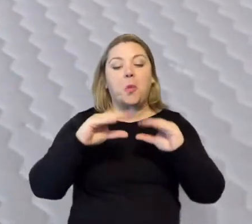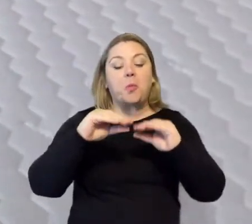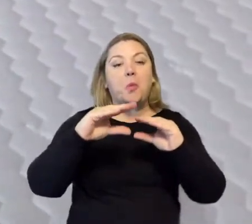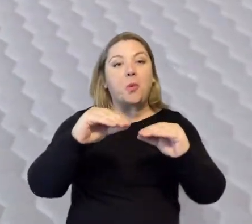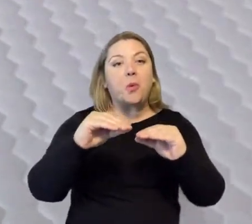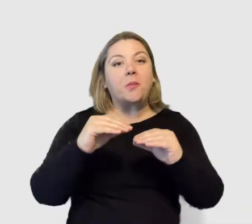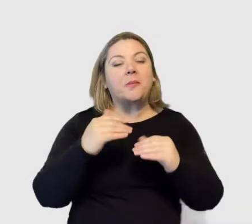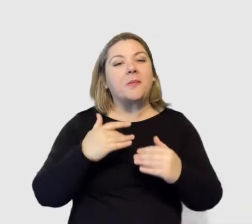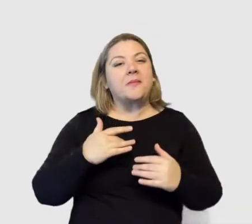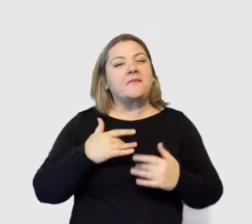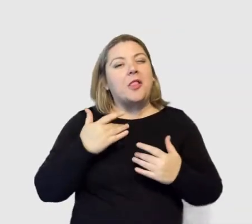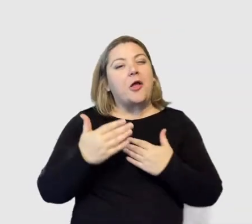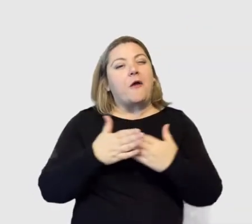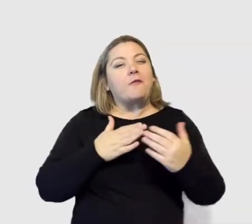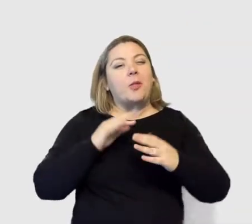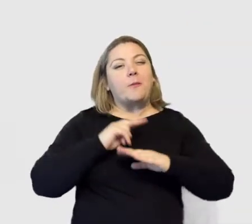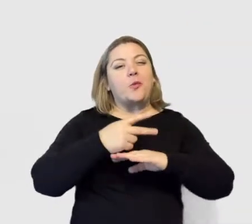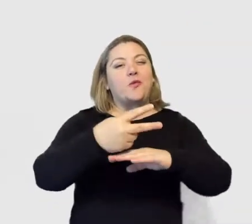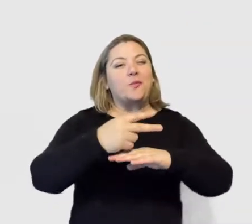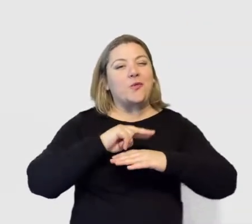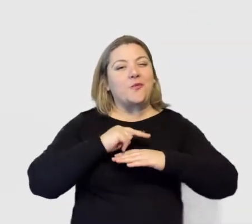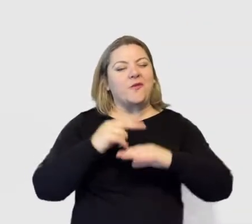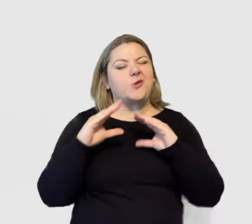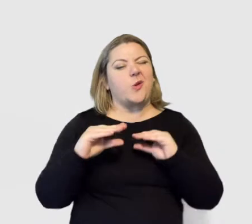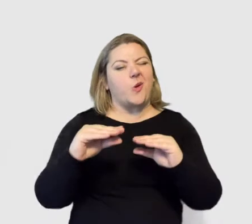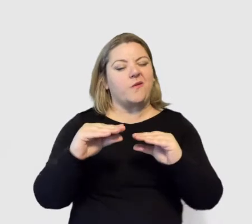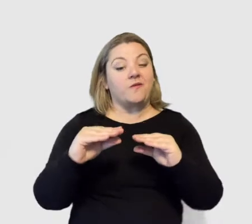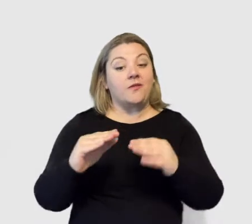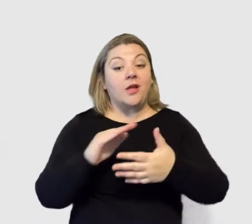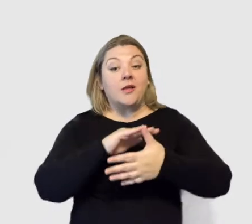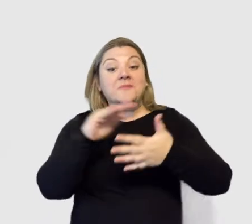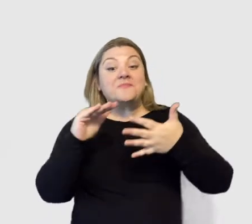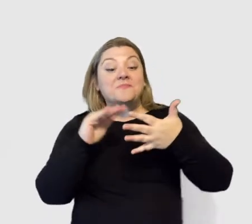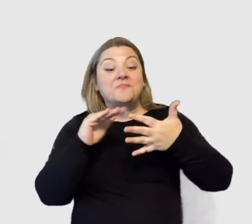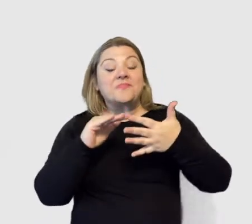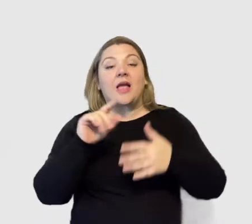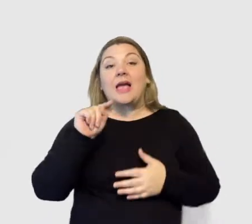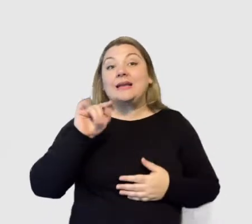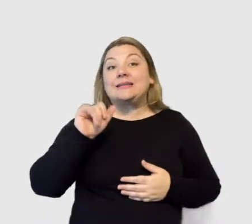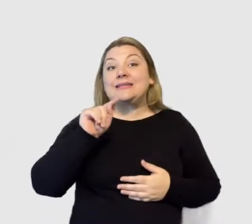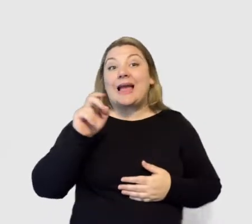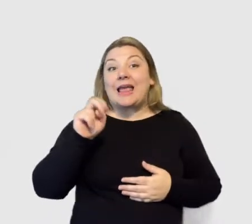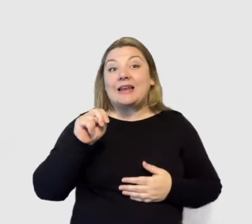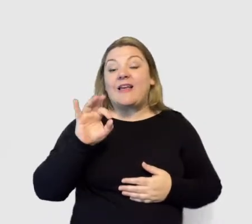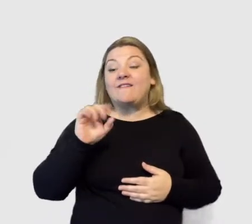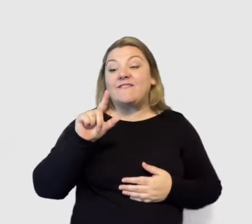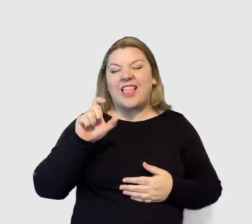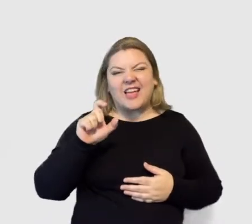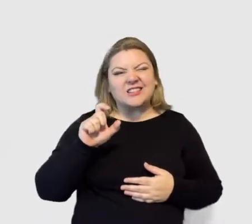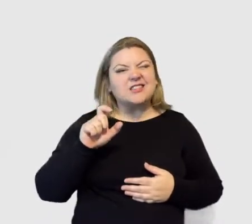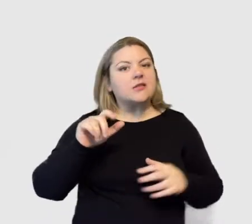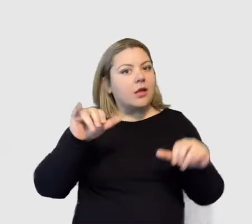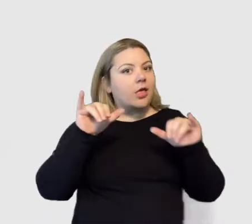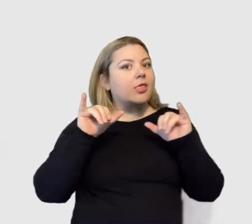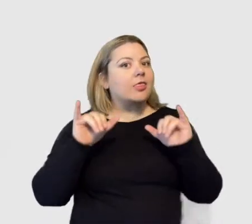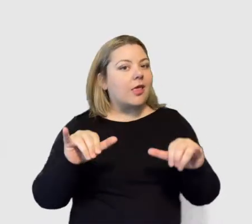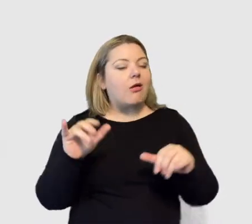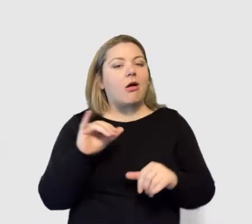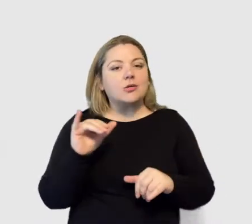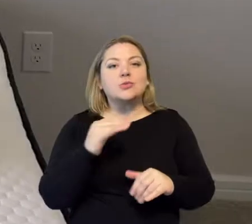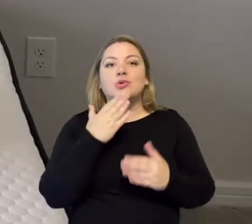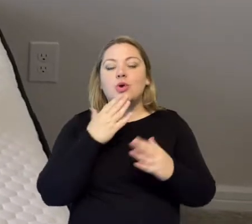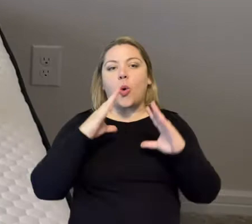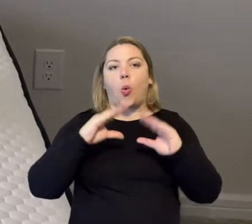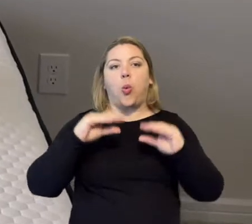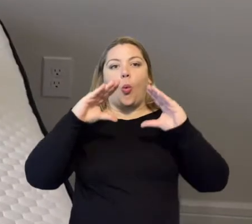on the mattress. The next layer is 2 inches of Titan Flex. The Titan Flex also is an immediate